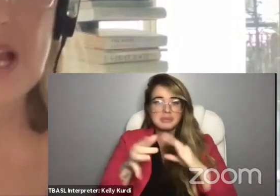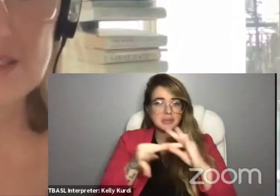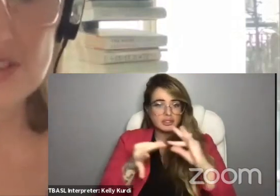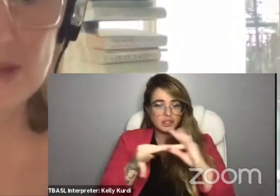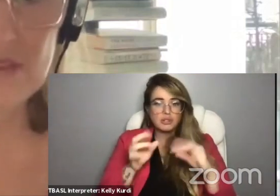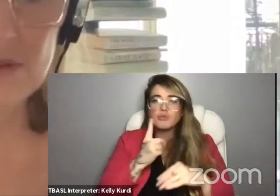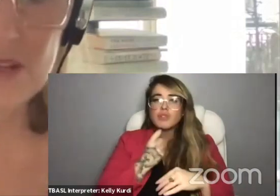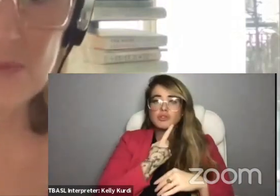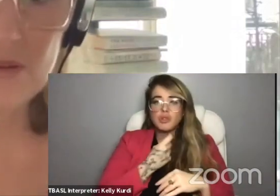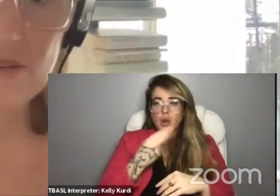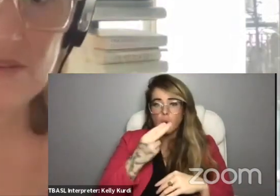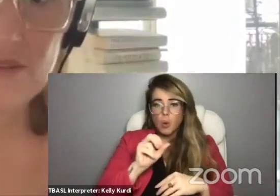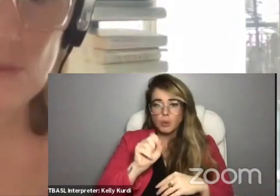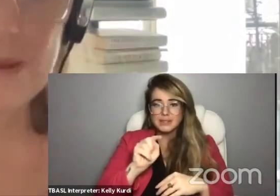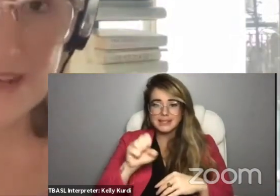was punched by